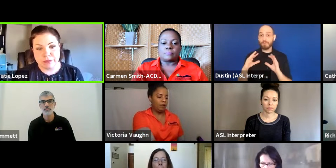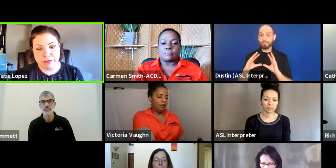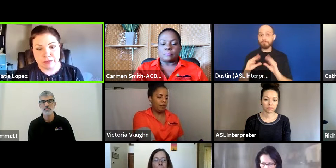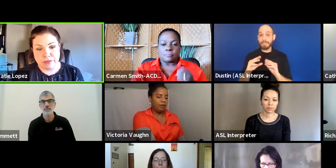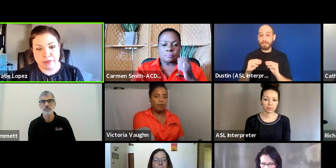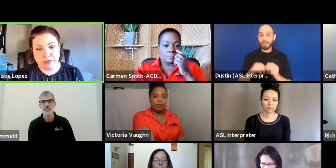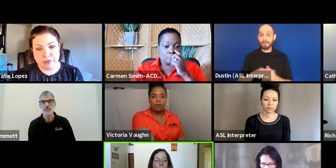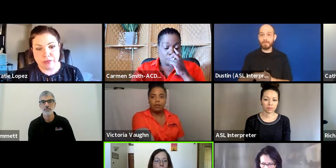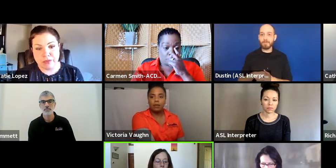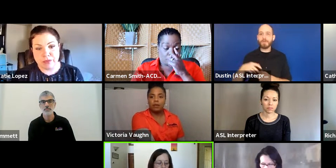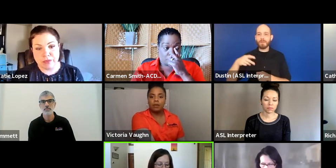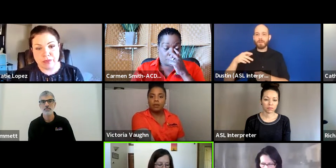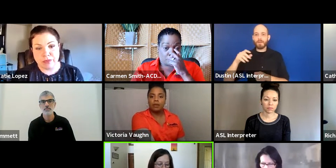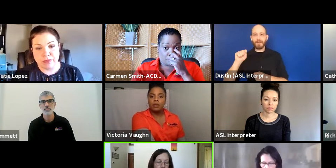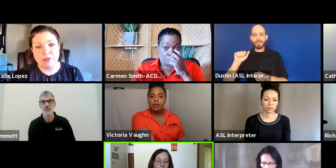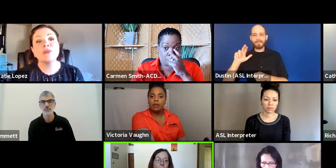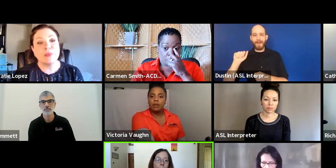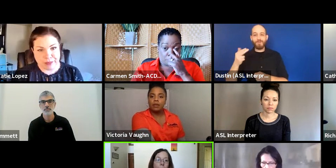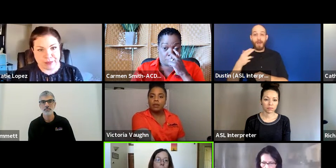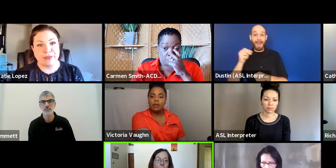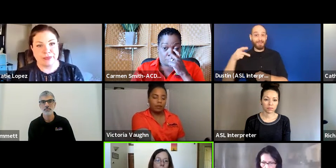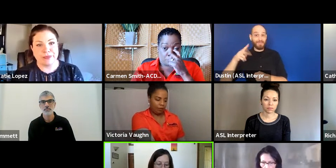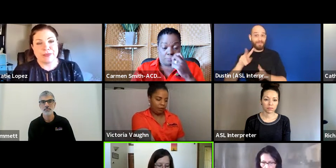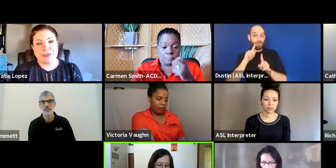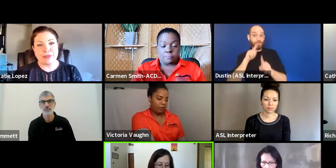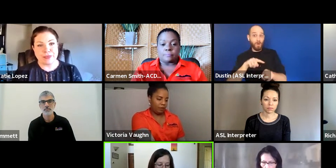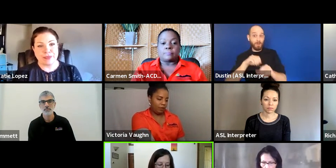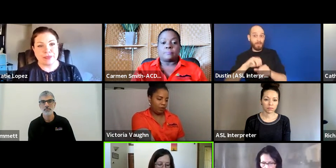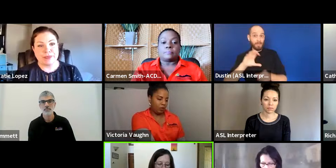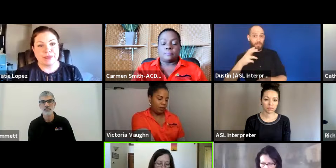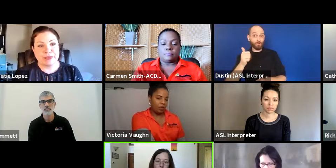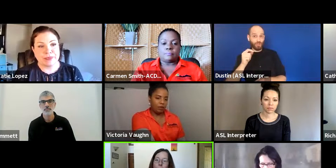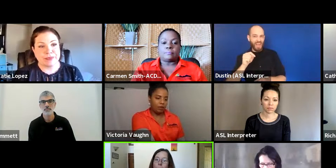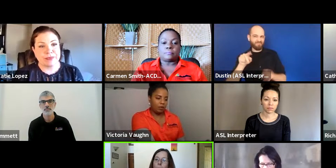PV responded in the chat that he was here.